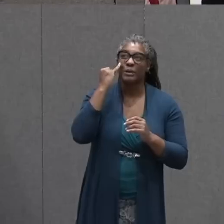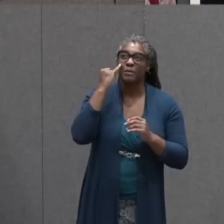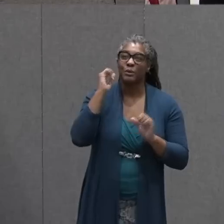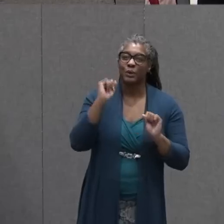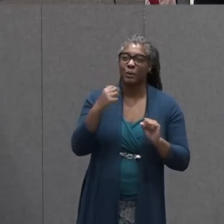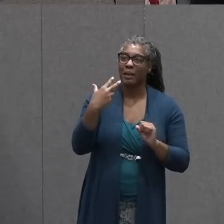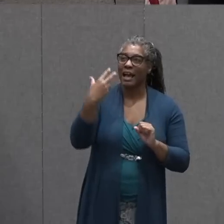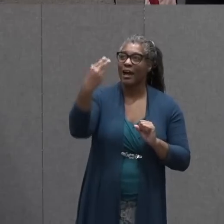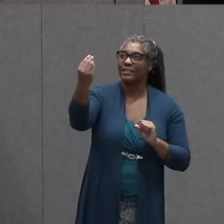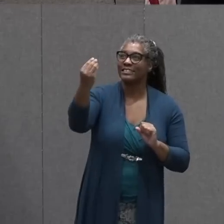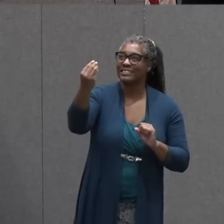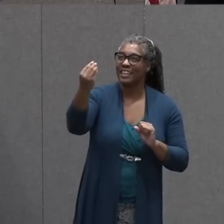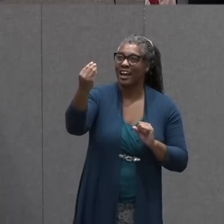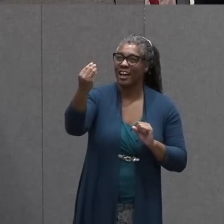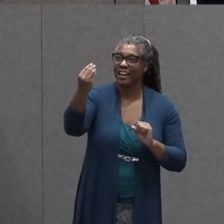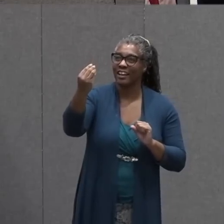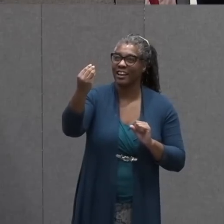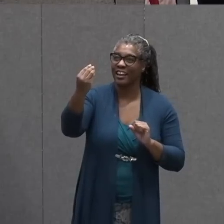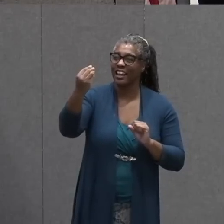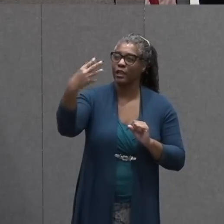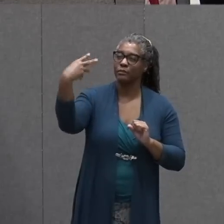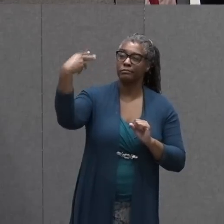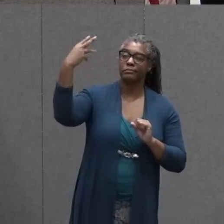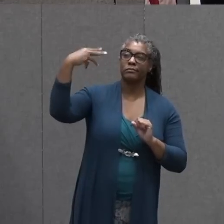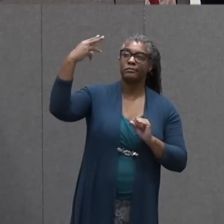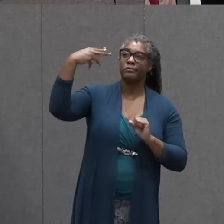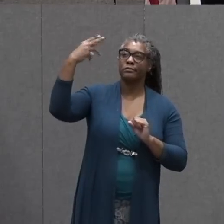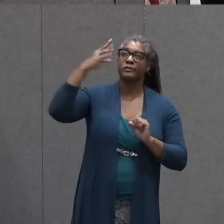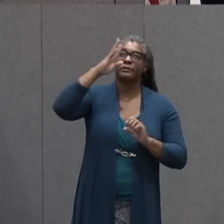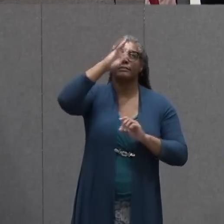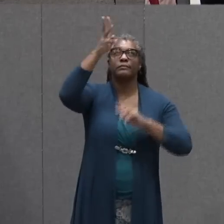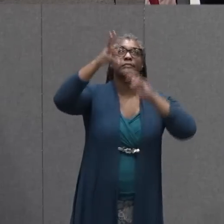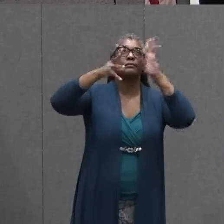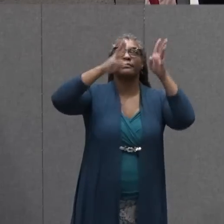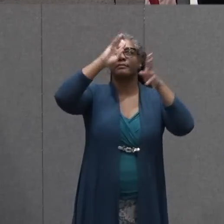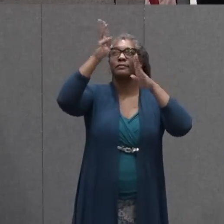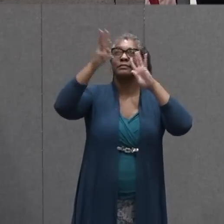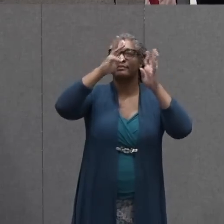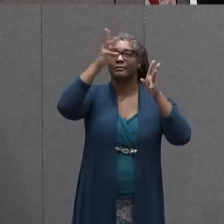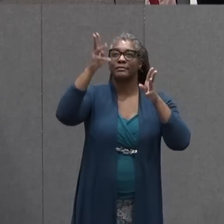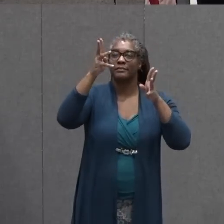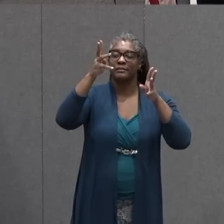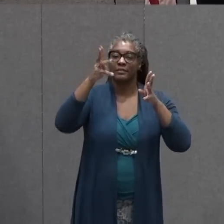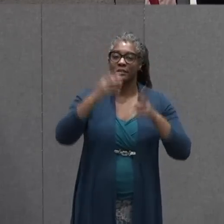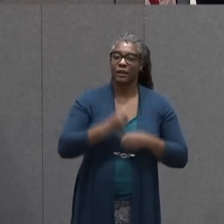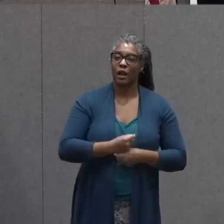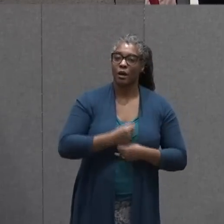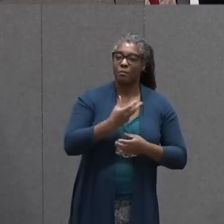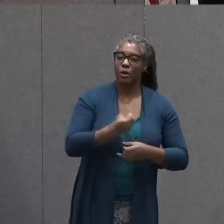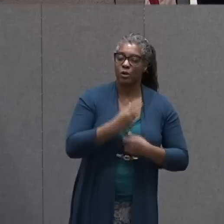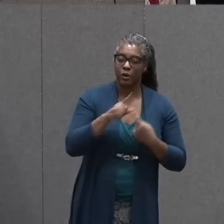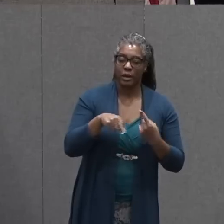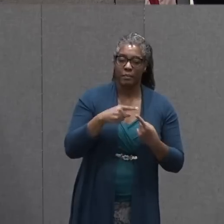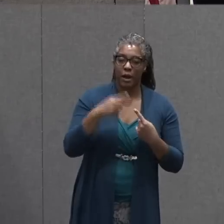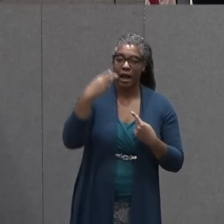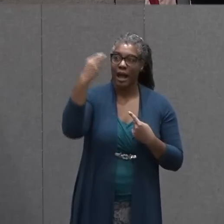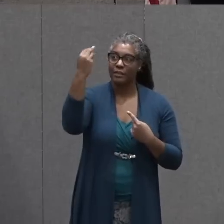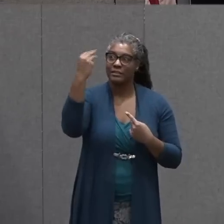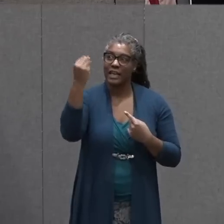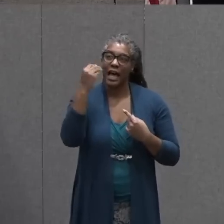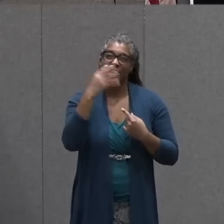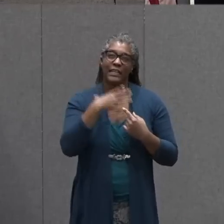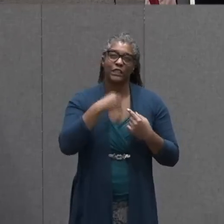make up poetry about snow? Oh, that would be amazing. I wish we could, because being outside with nature and in the